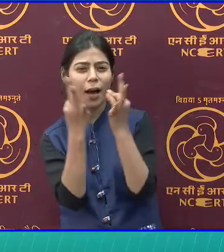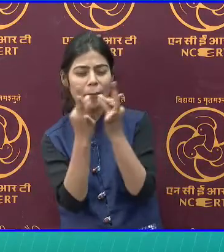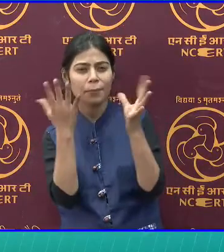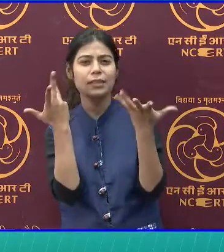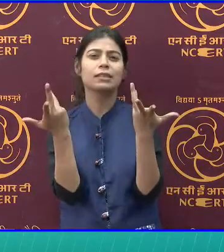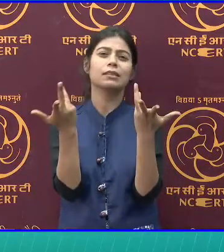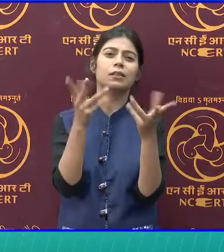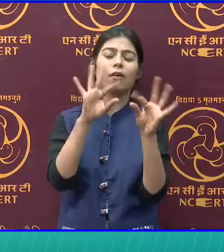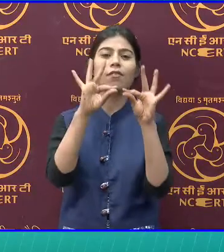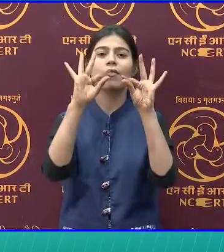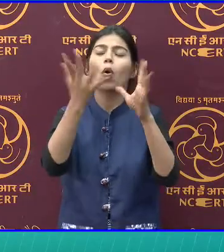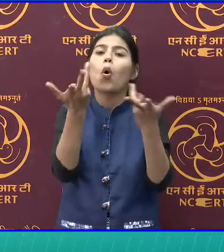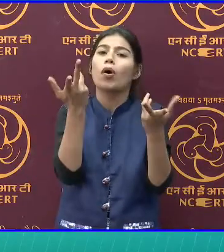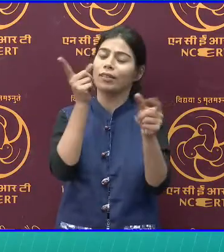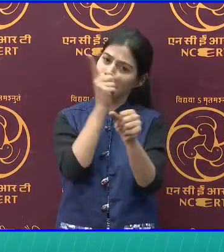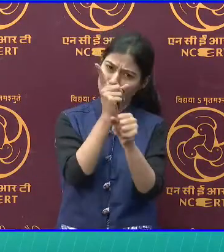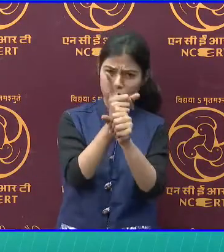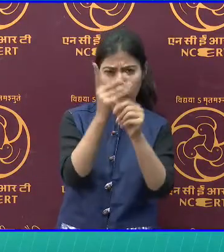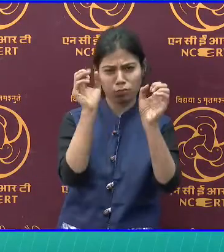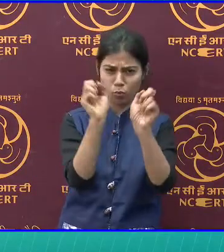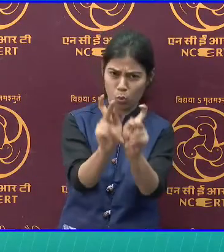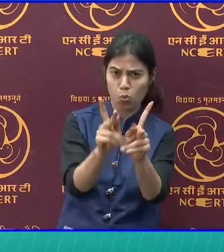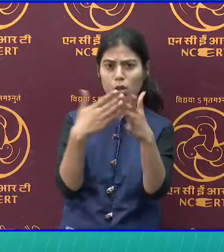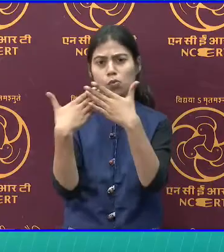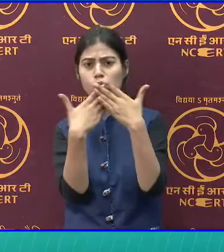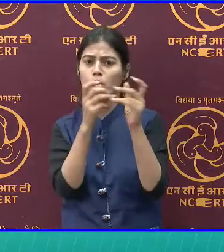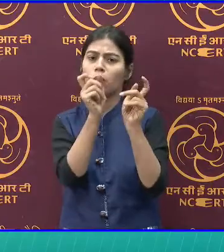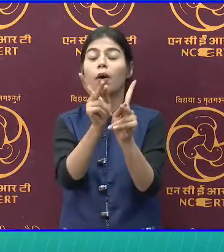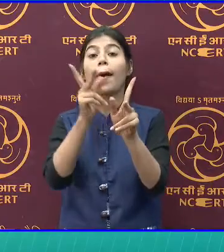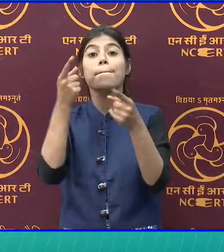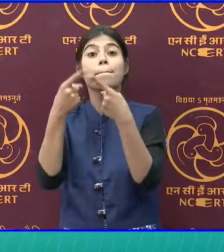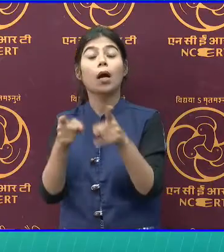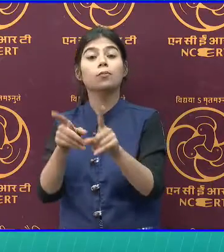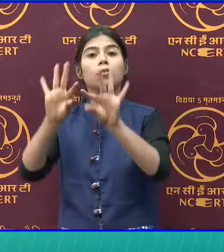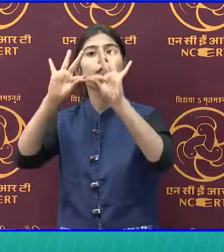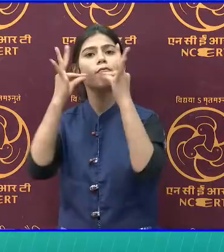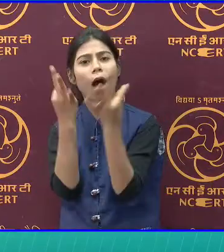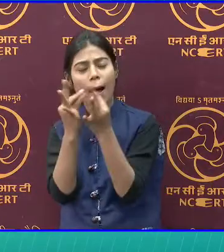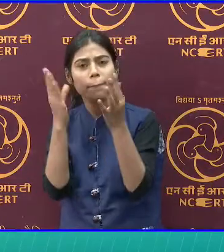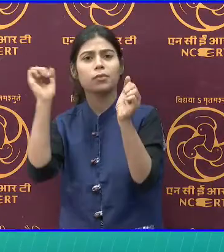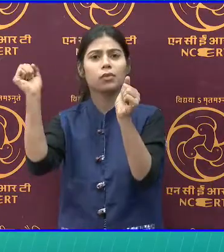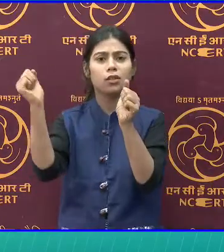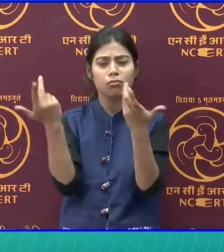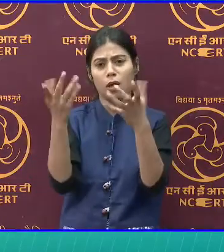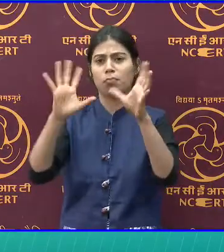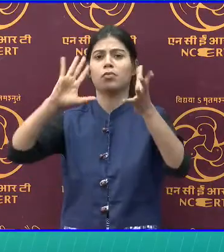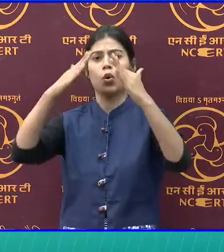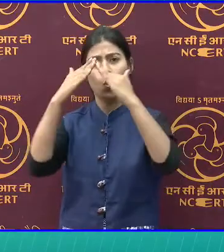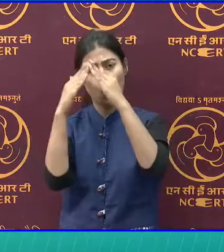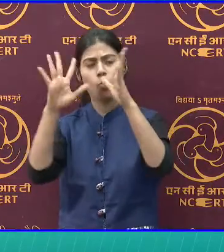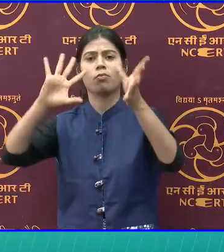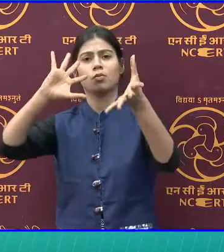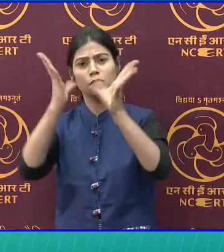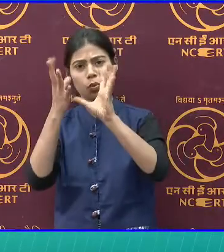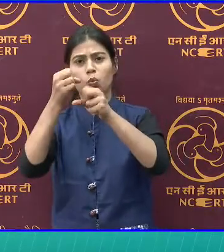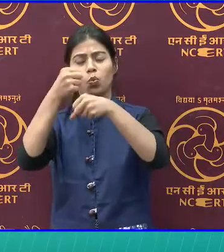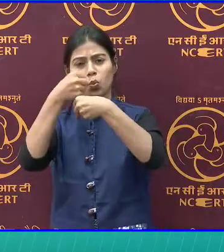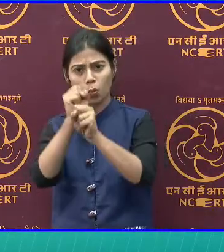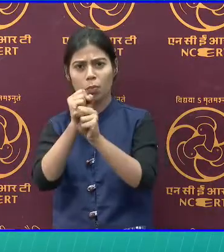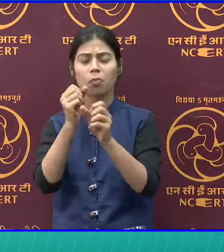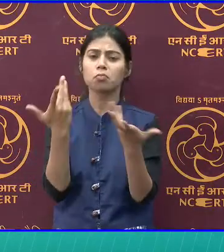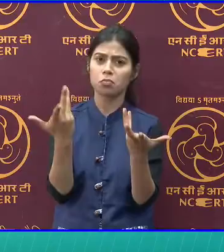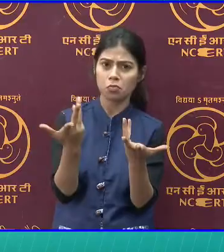in your house. Right. And it's very important tool for learning about social sciences and particularly geography. Yeah,